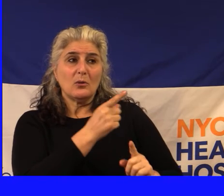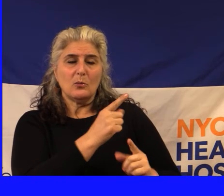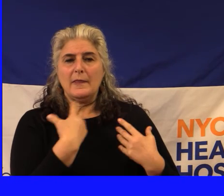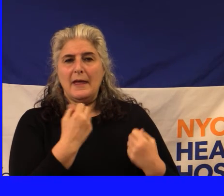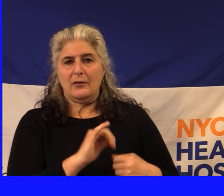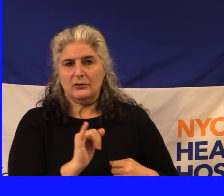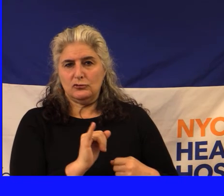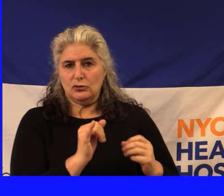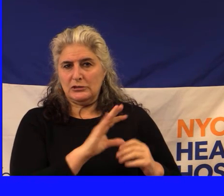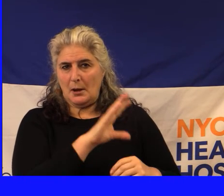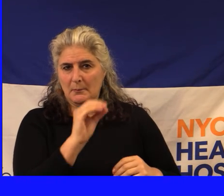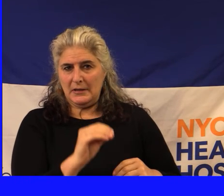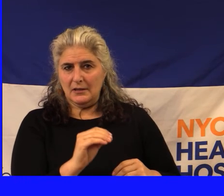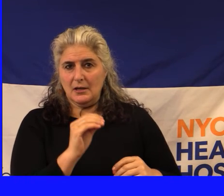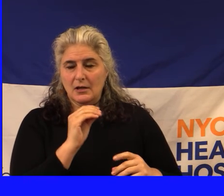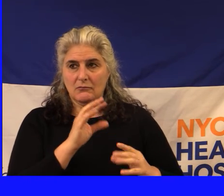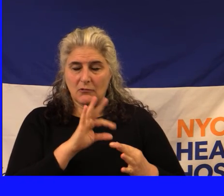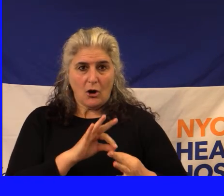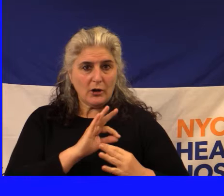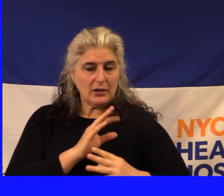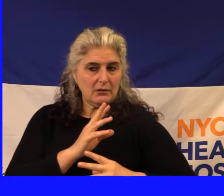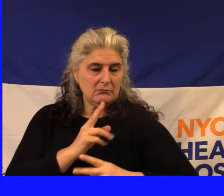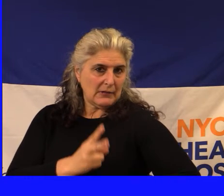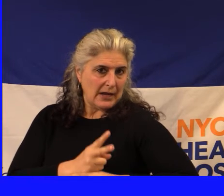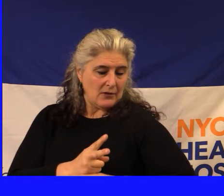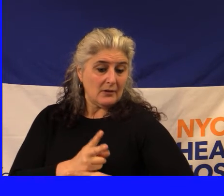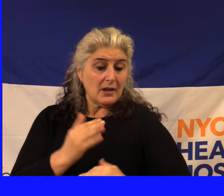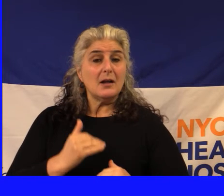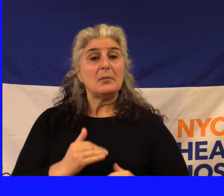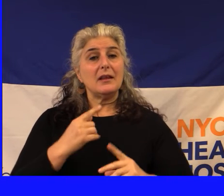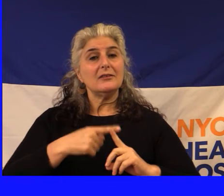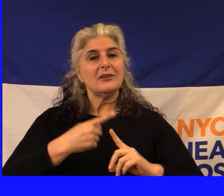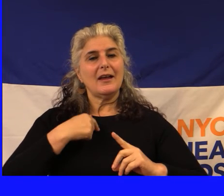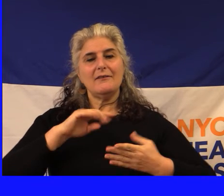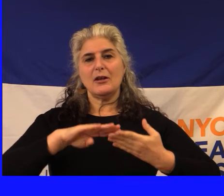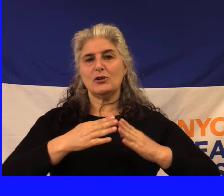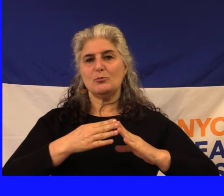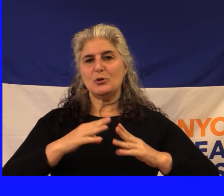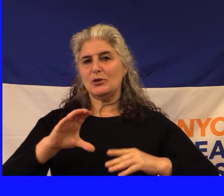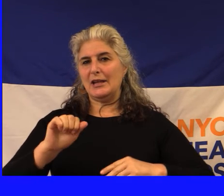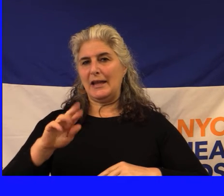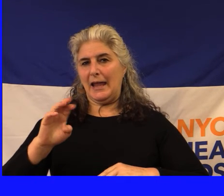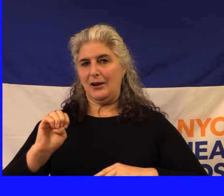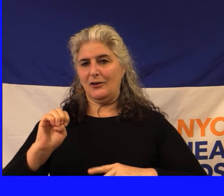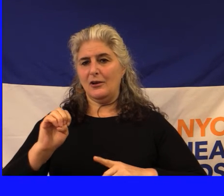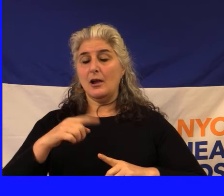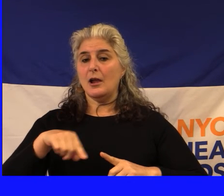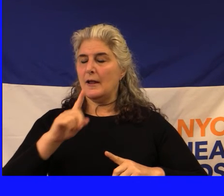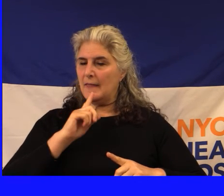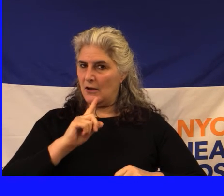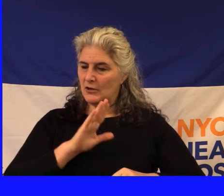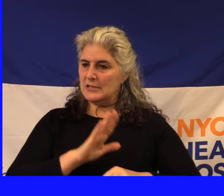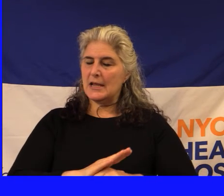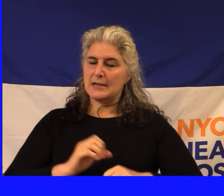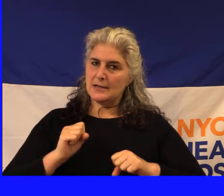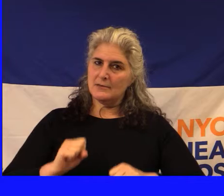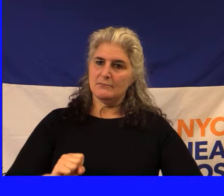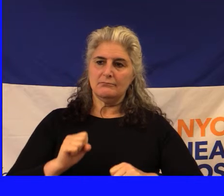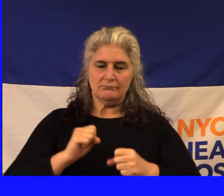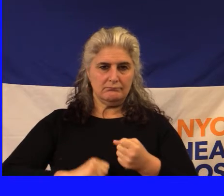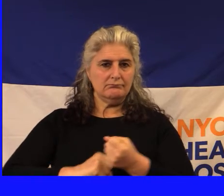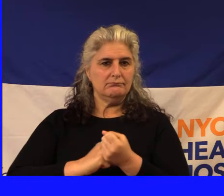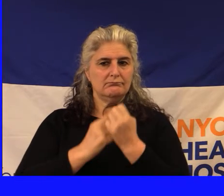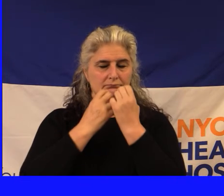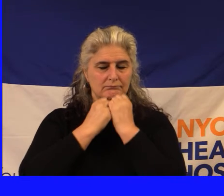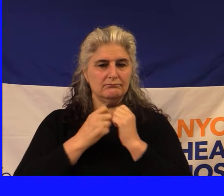care. There's community care. They are equally dedicated to this mission of improving care and